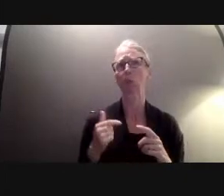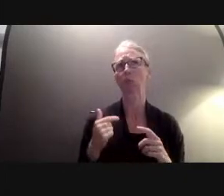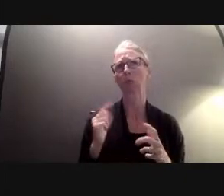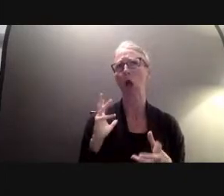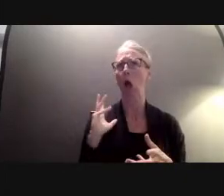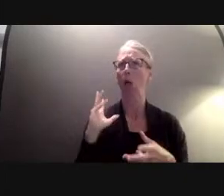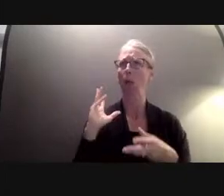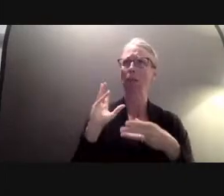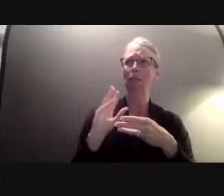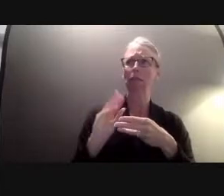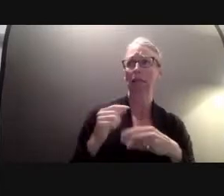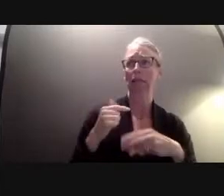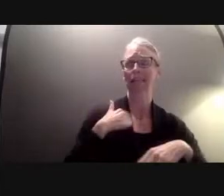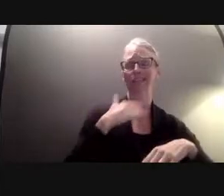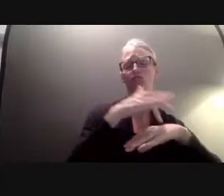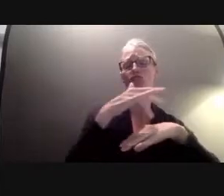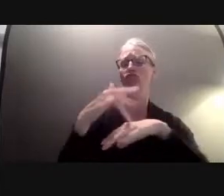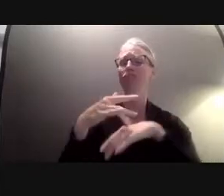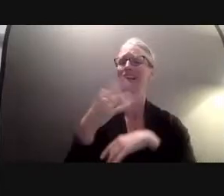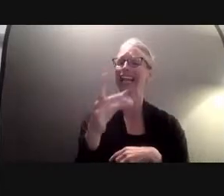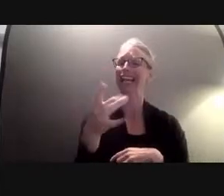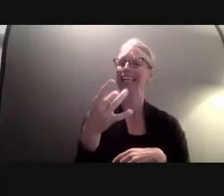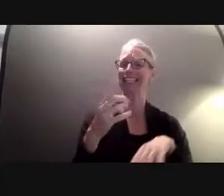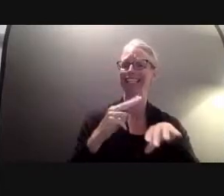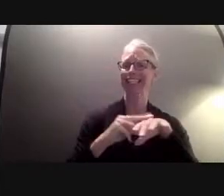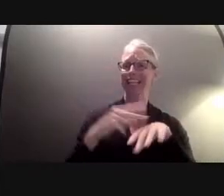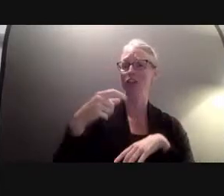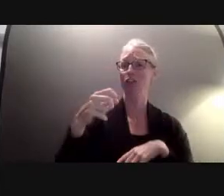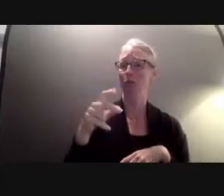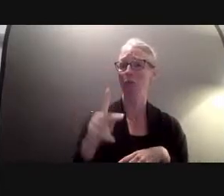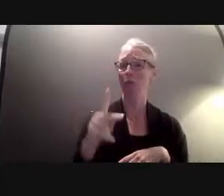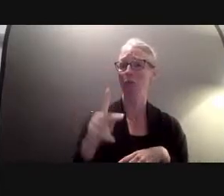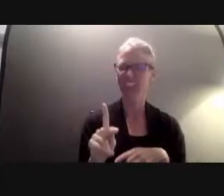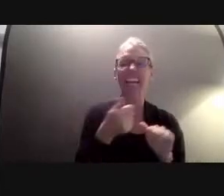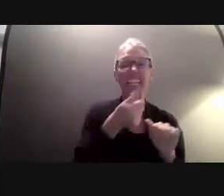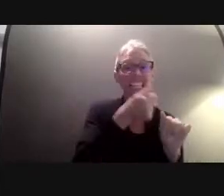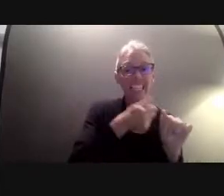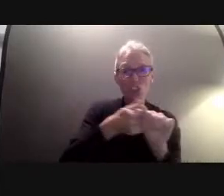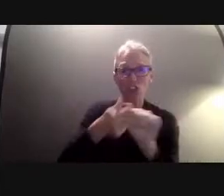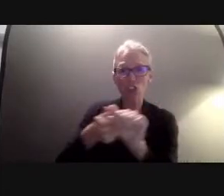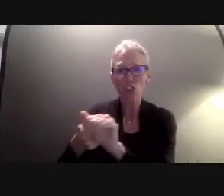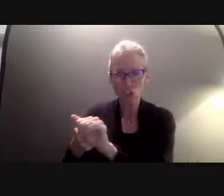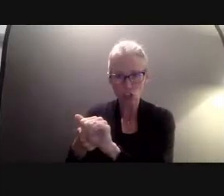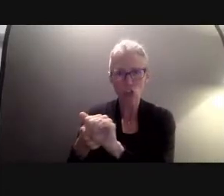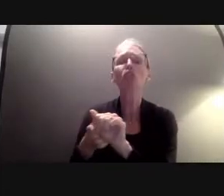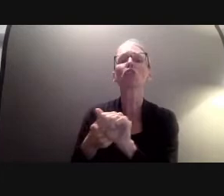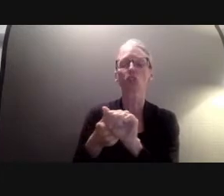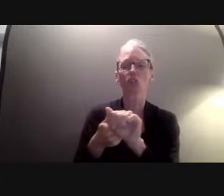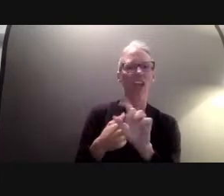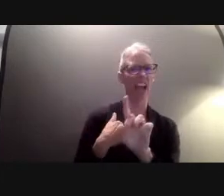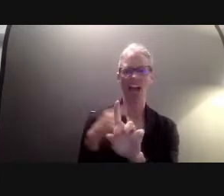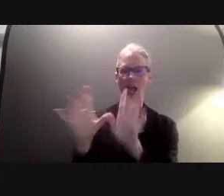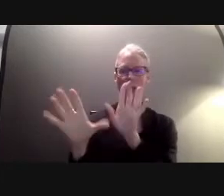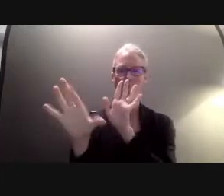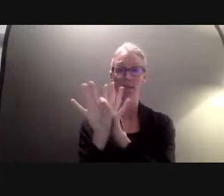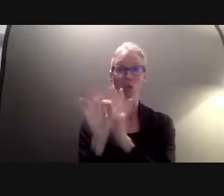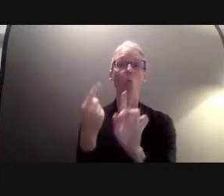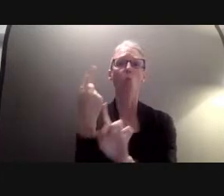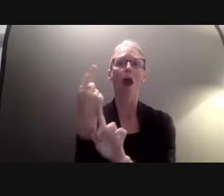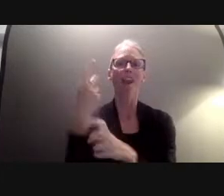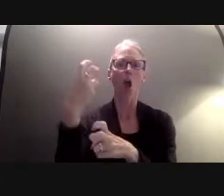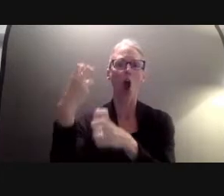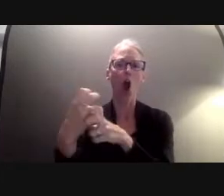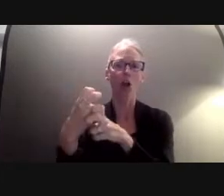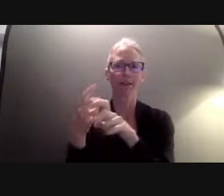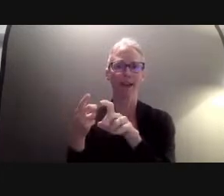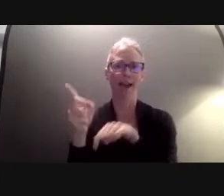18 national parks, and about every national park that I went to, I decided to do one hard hike. And like I said, hard hikes are